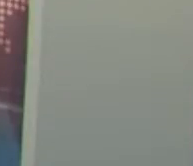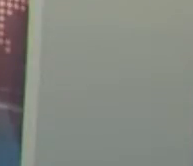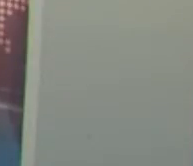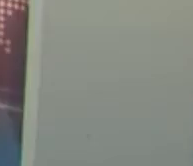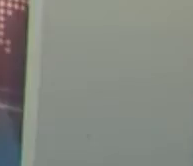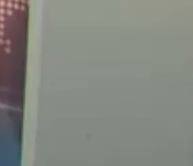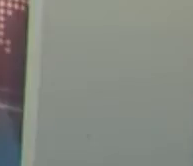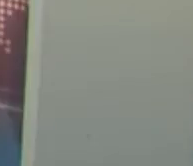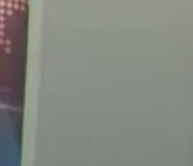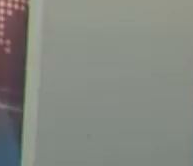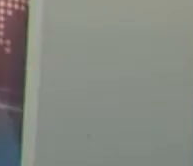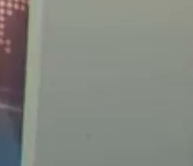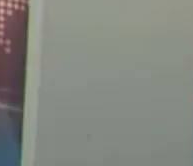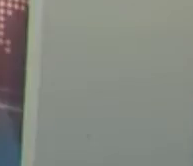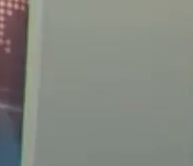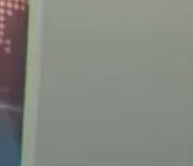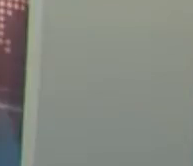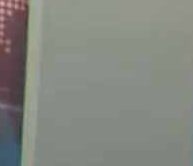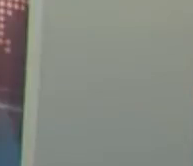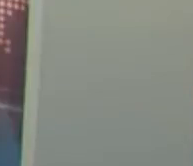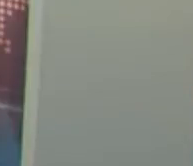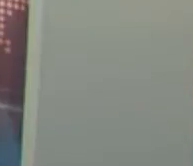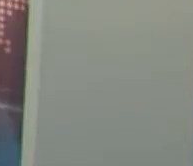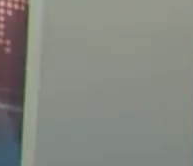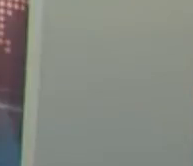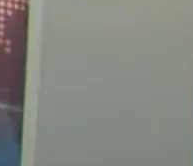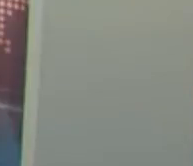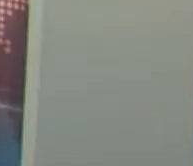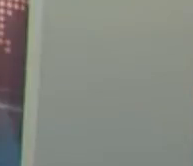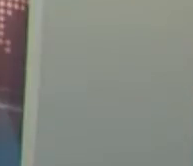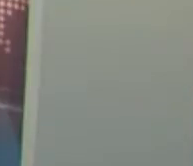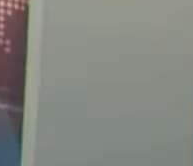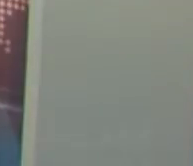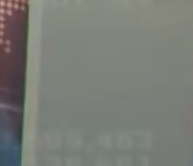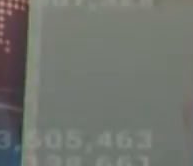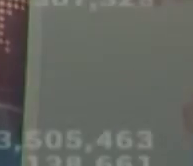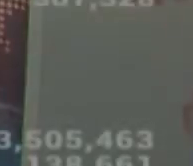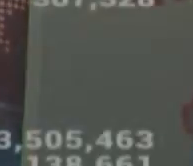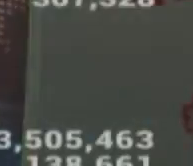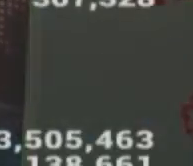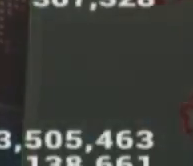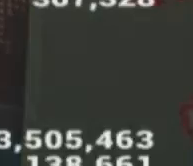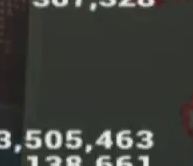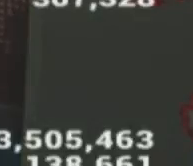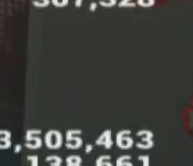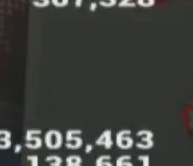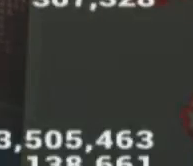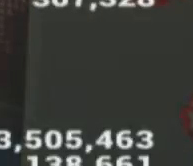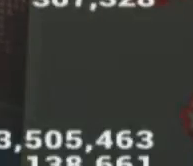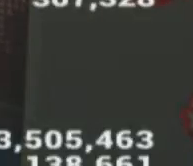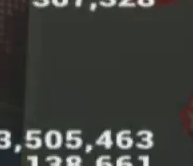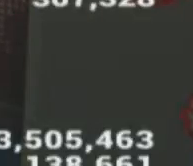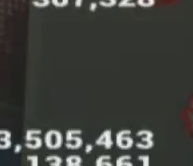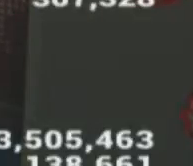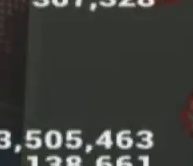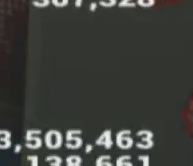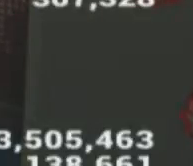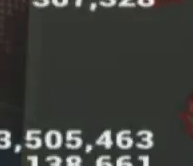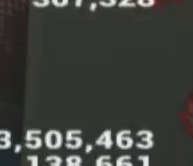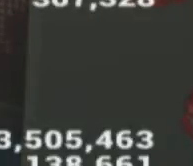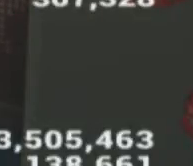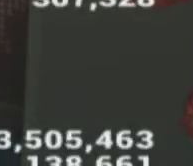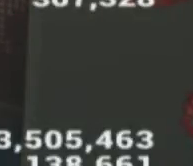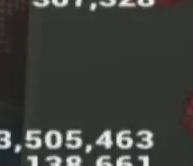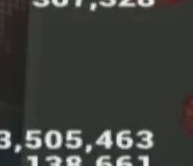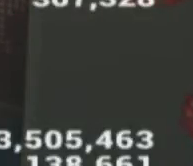616,000, while over 13,500 people have died. And in the US, 3.5 million people have